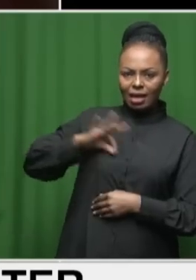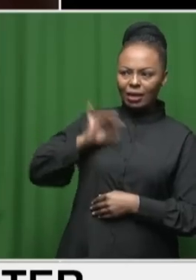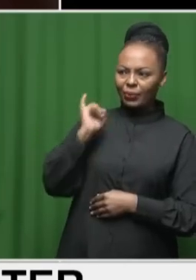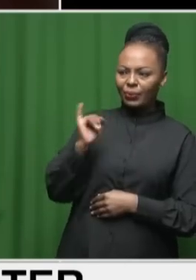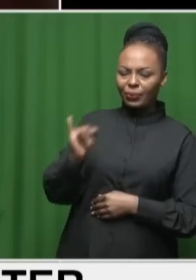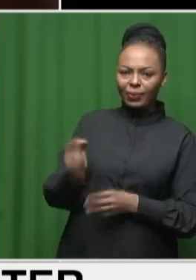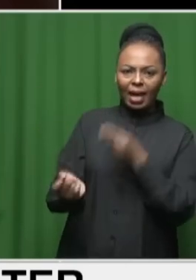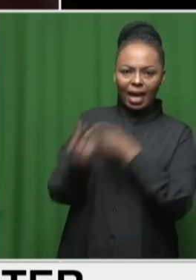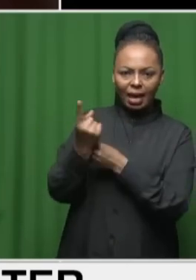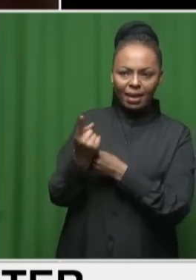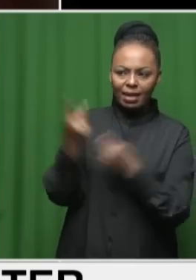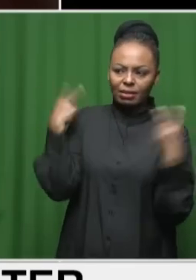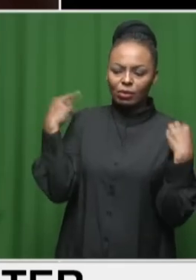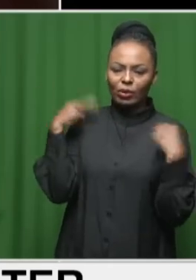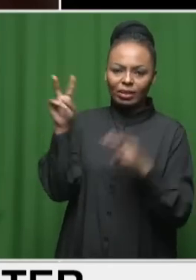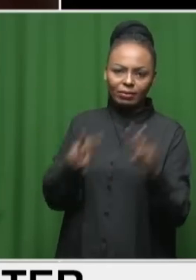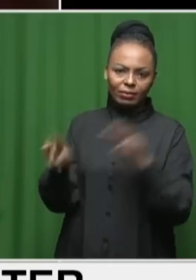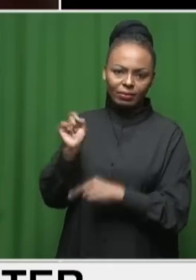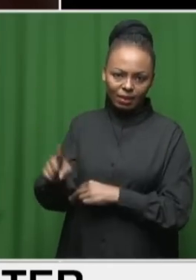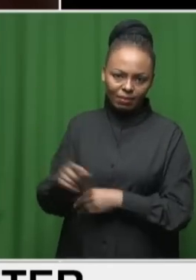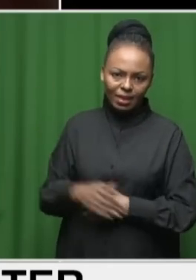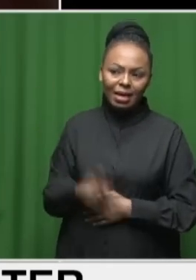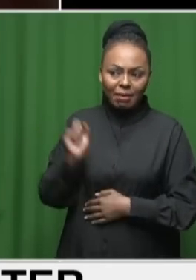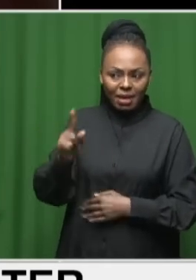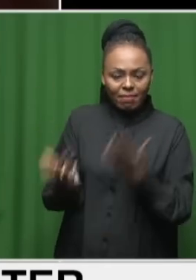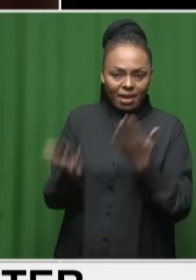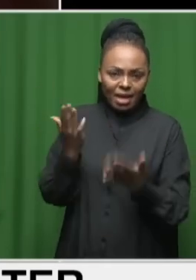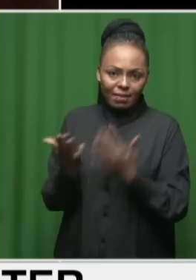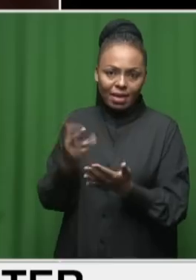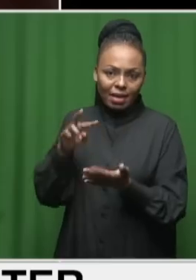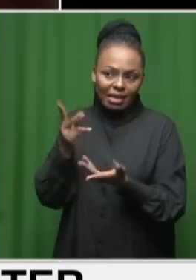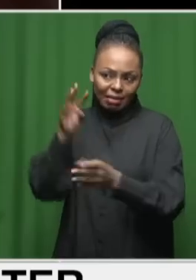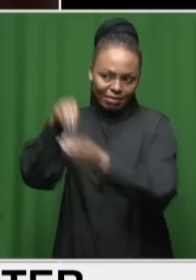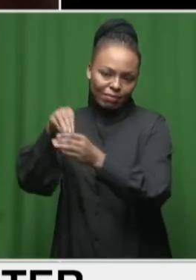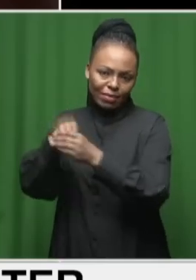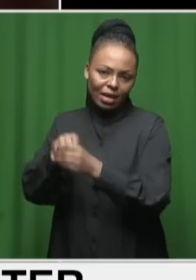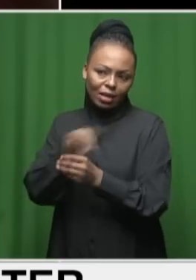this could be a possible contributor to what is going on.